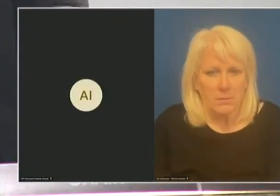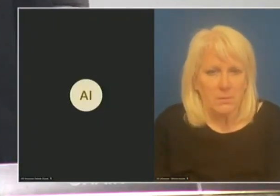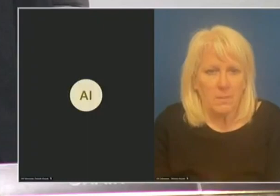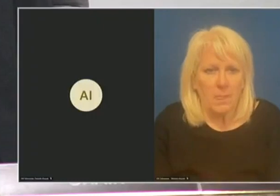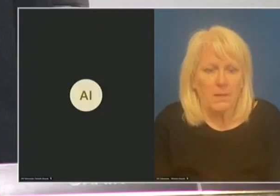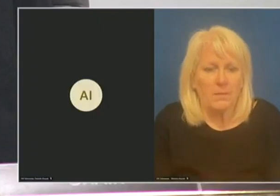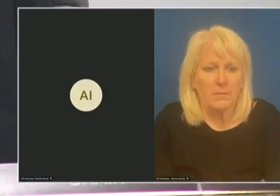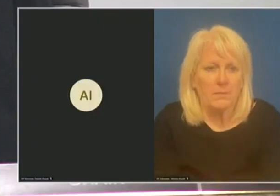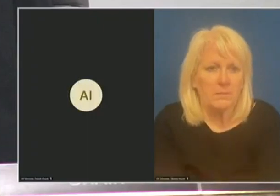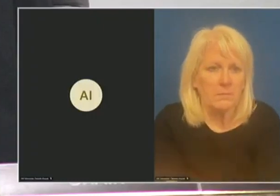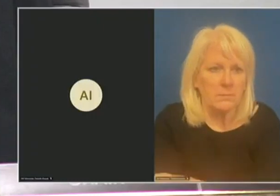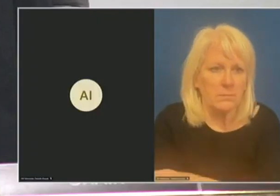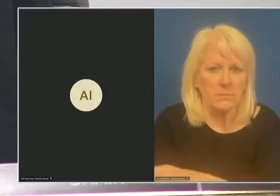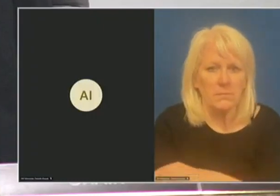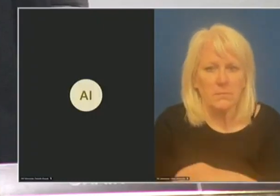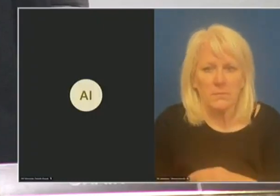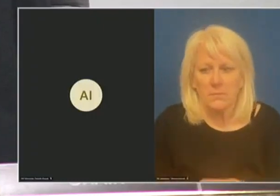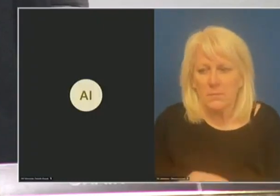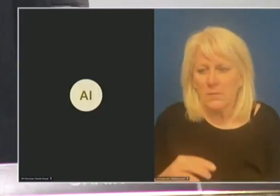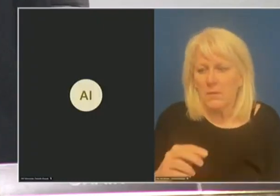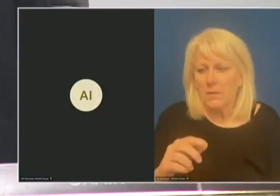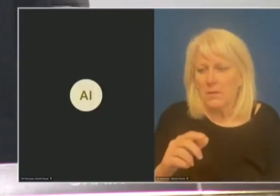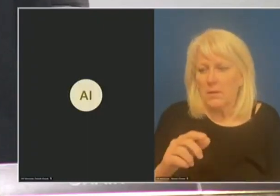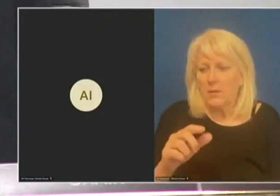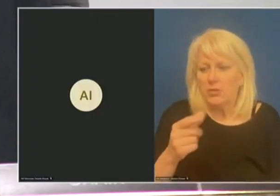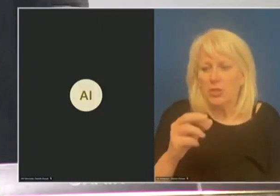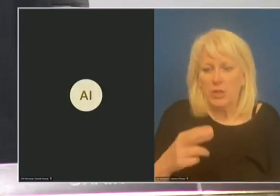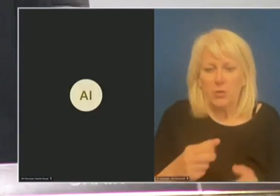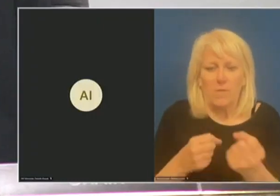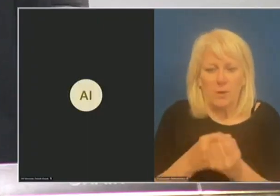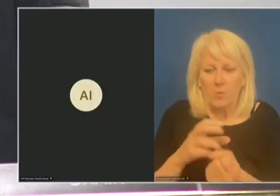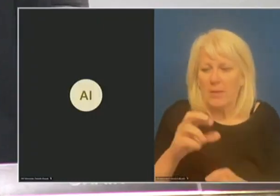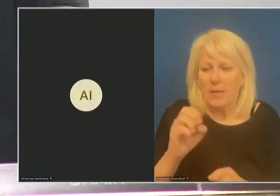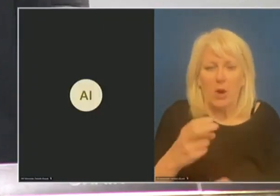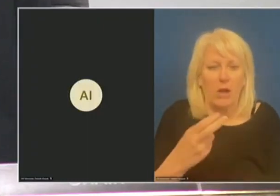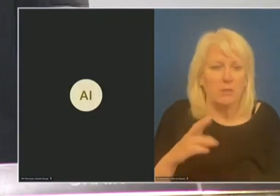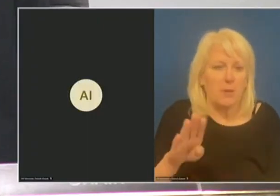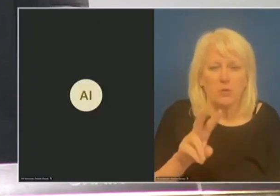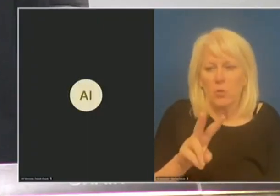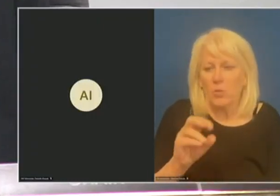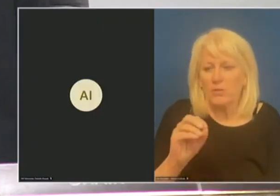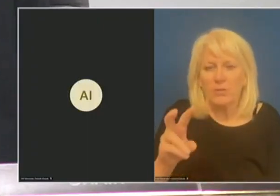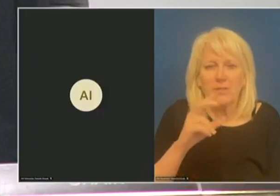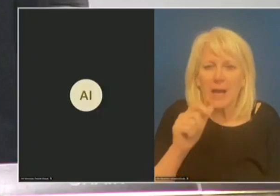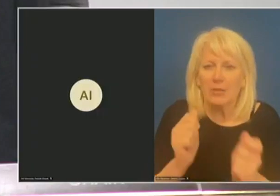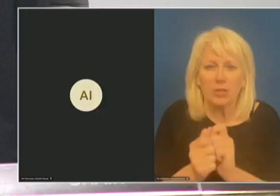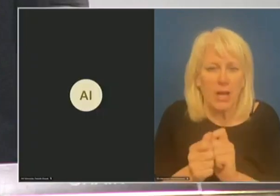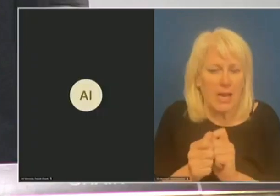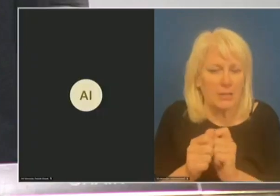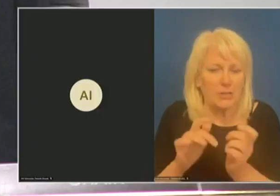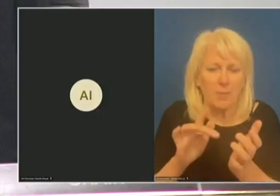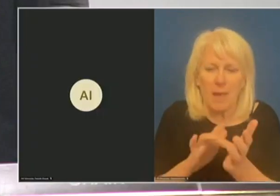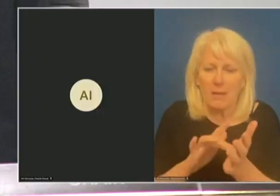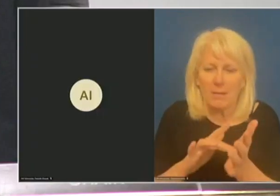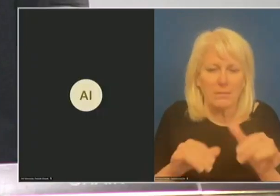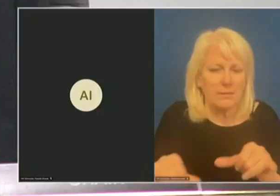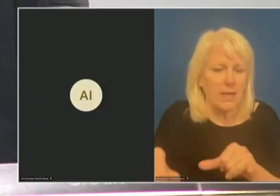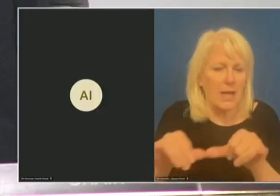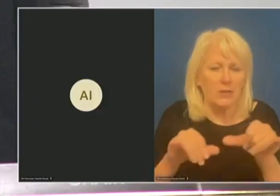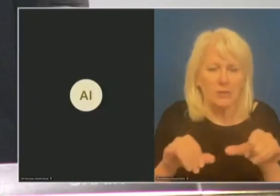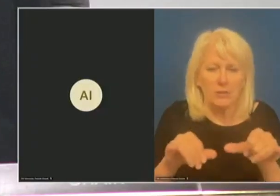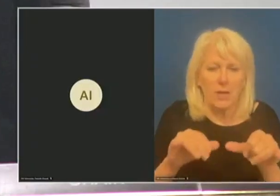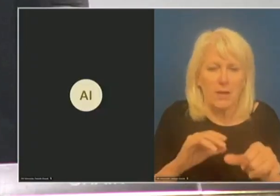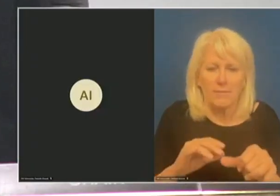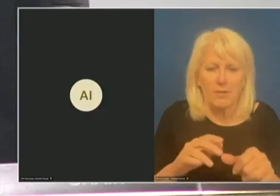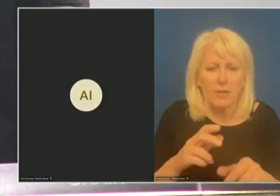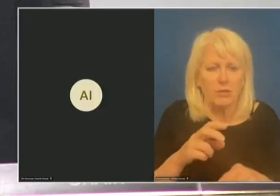With regard to gender-affirming care, House Bill 2002 does not change the medical standards of care for transgendered health at any age, nor